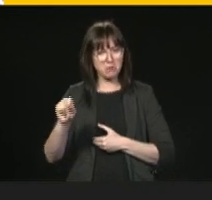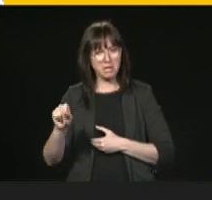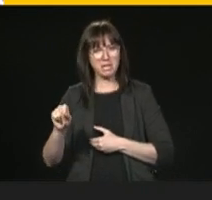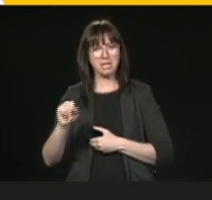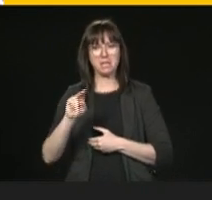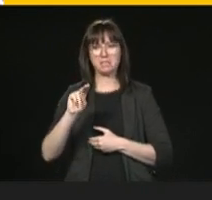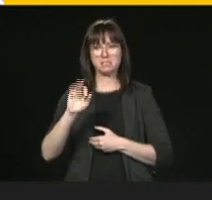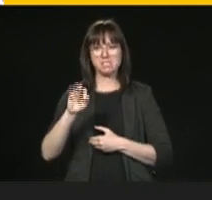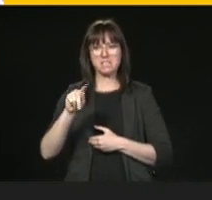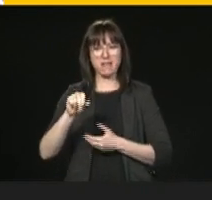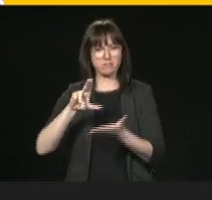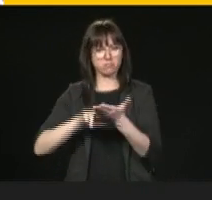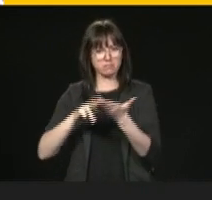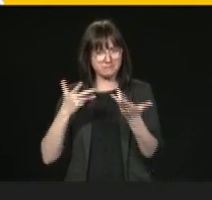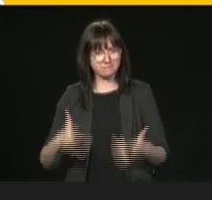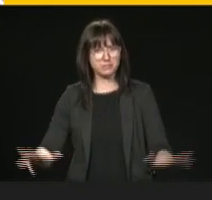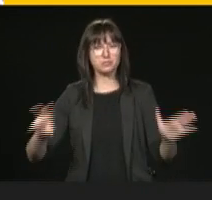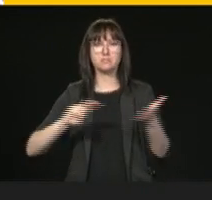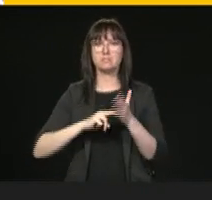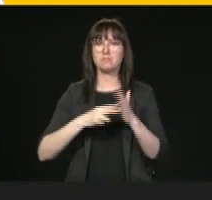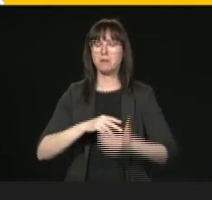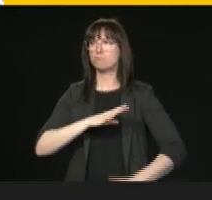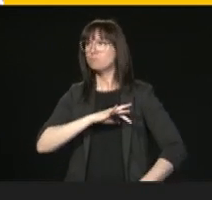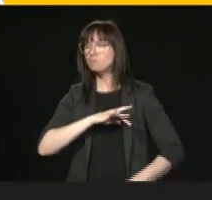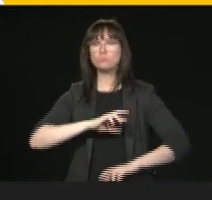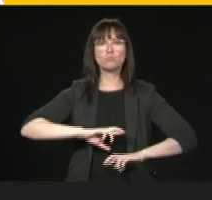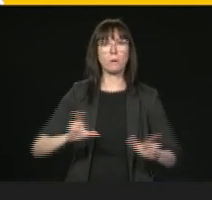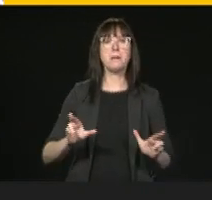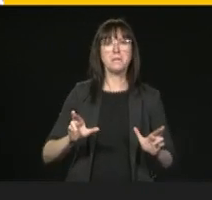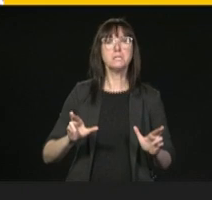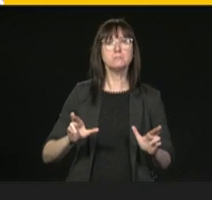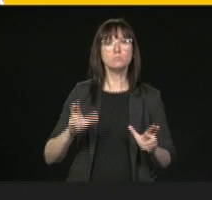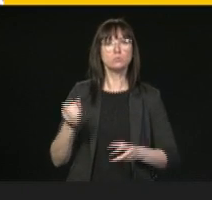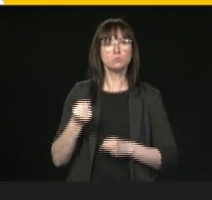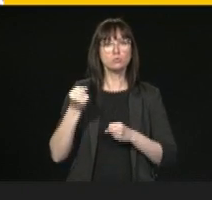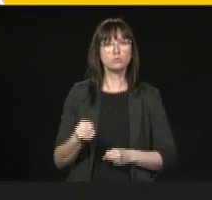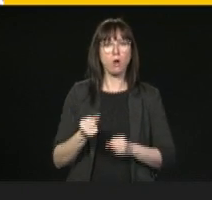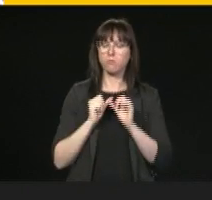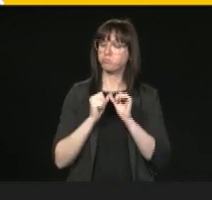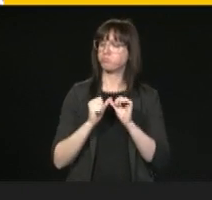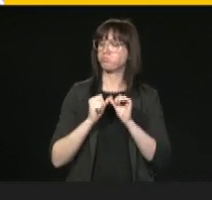we would have the makings of a very sustained output path.